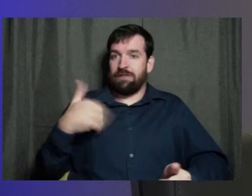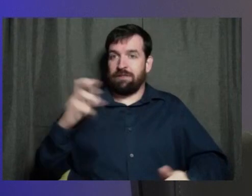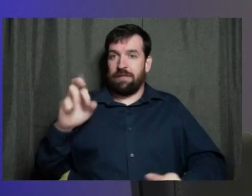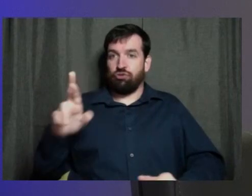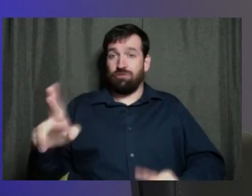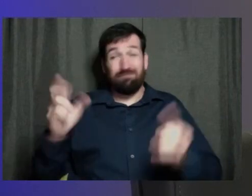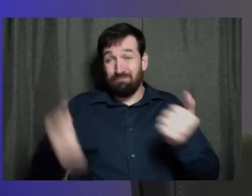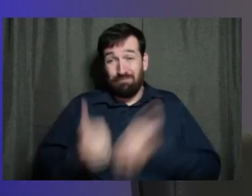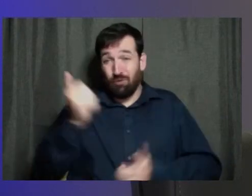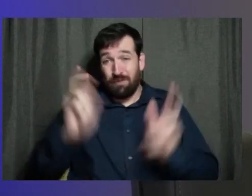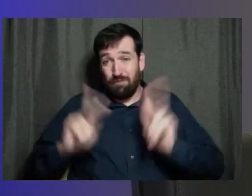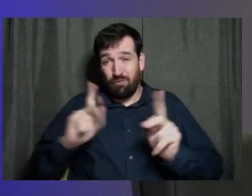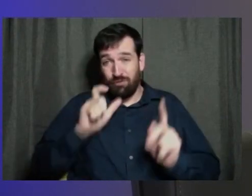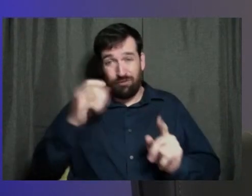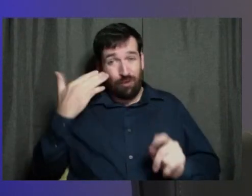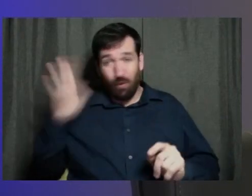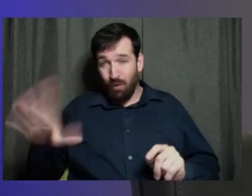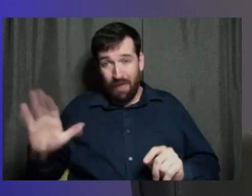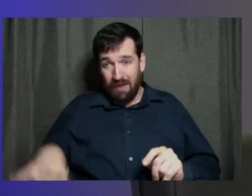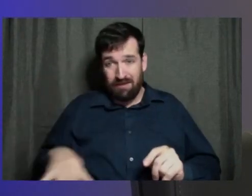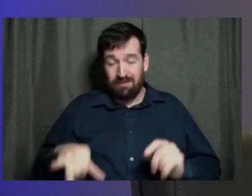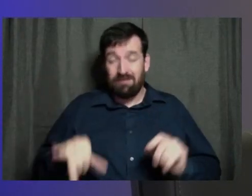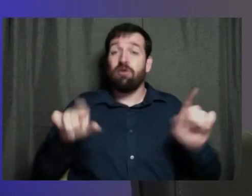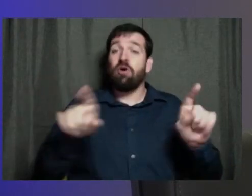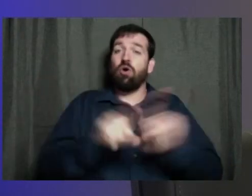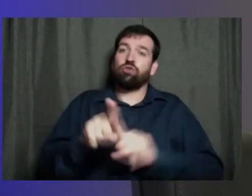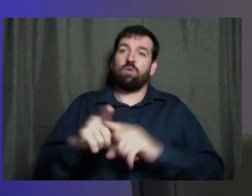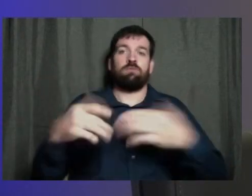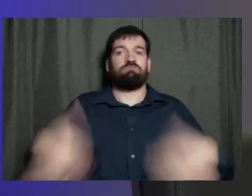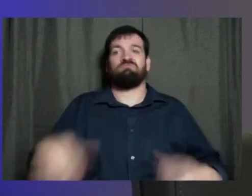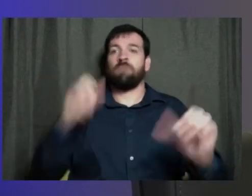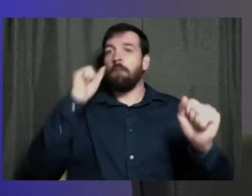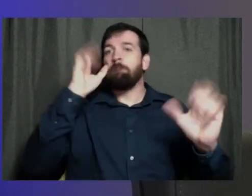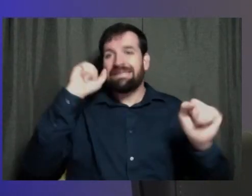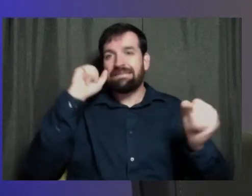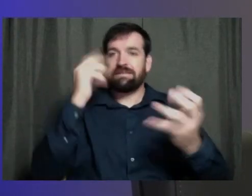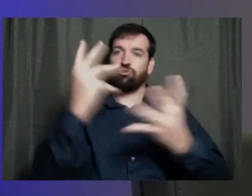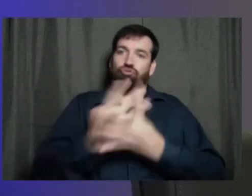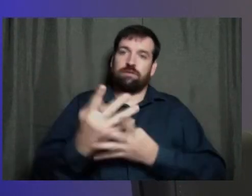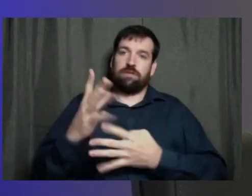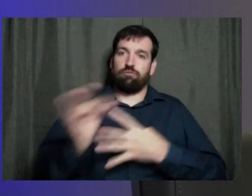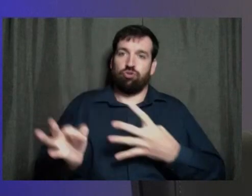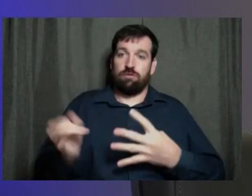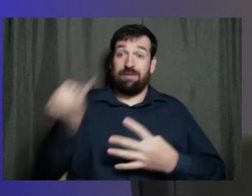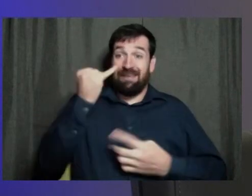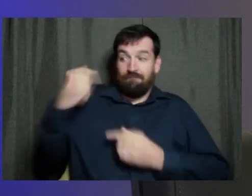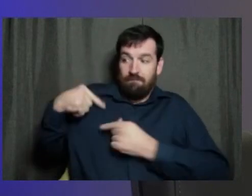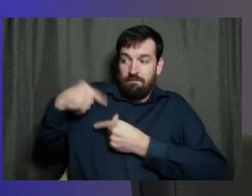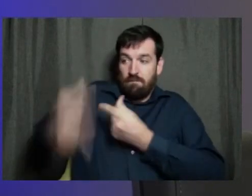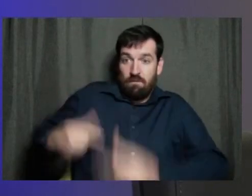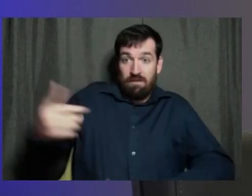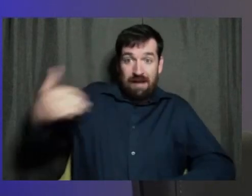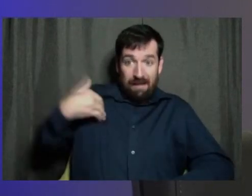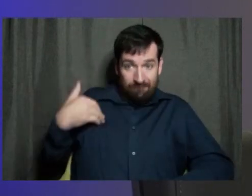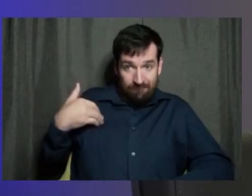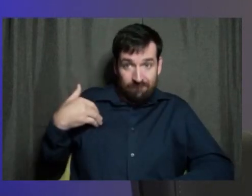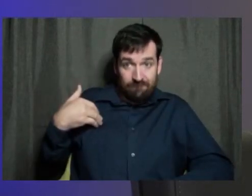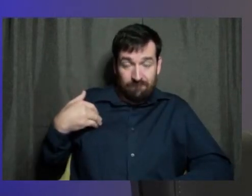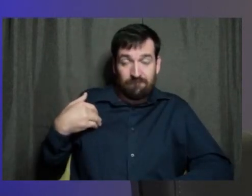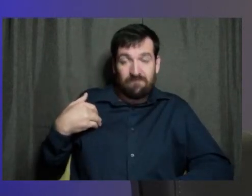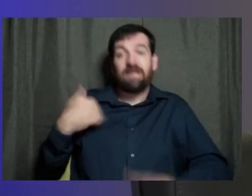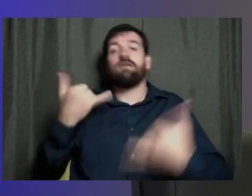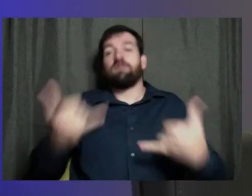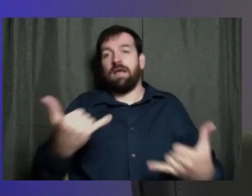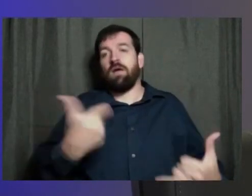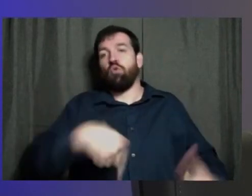We also have lots of amazing screening options. So patients who harbor one of these genetic mutations now will qualify for